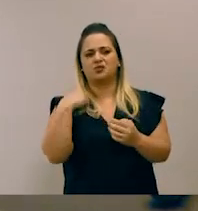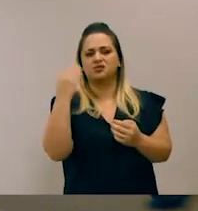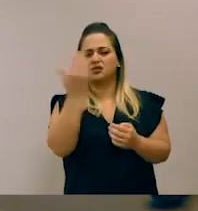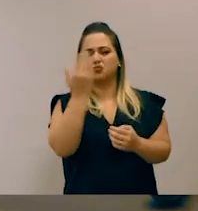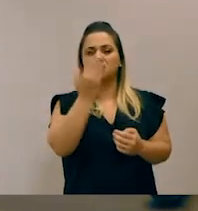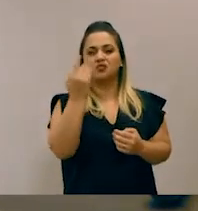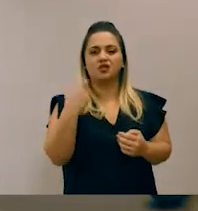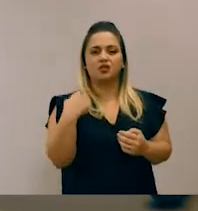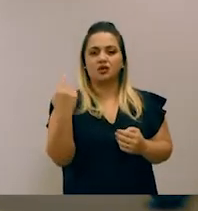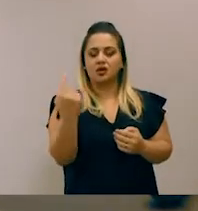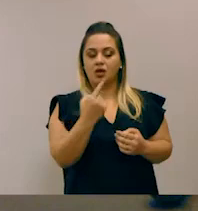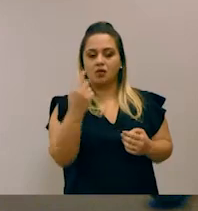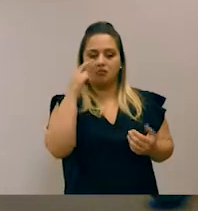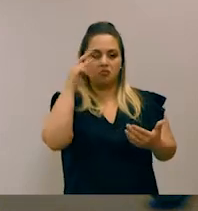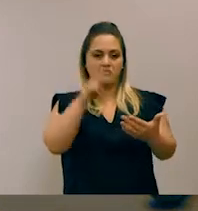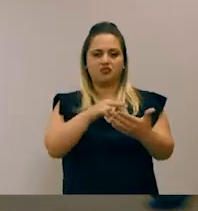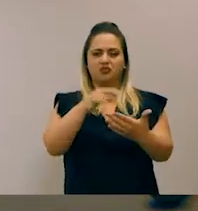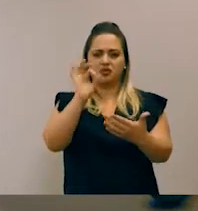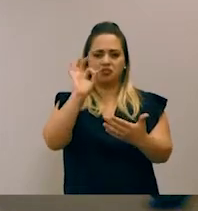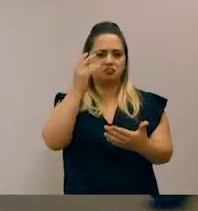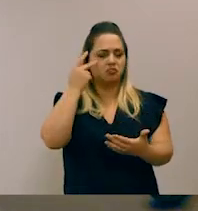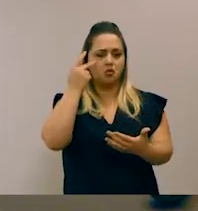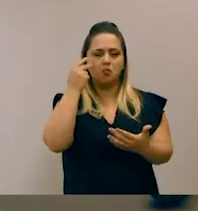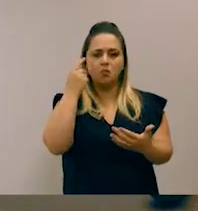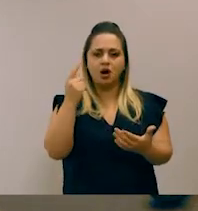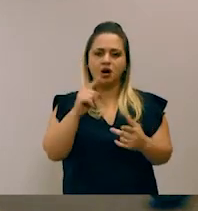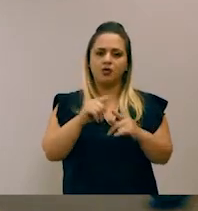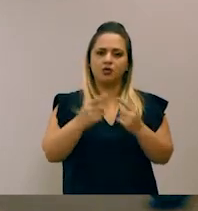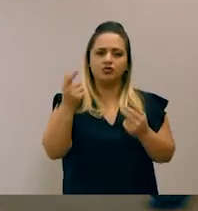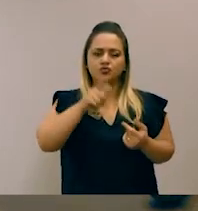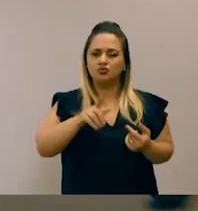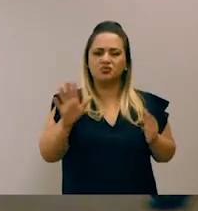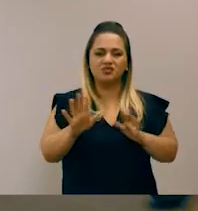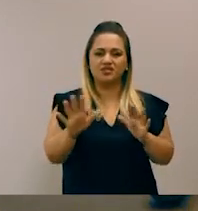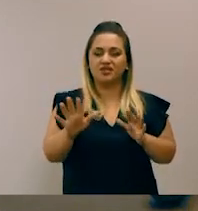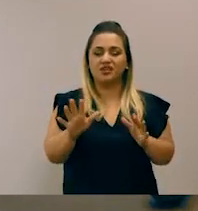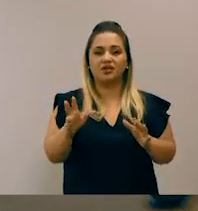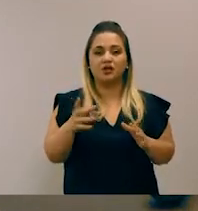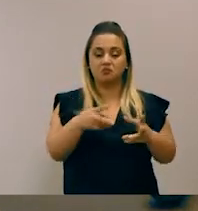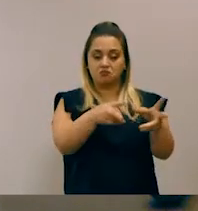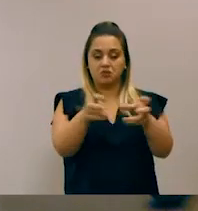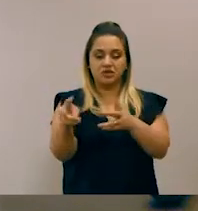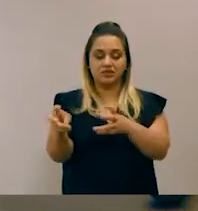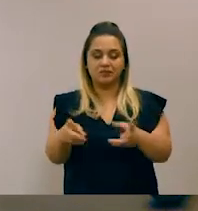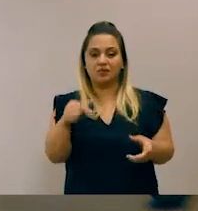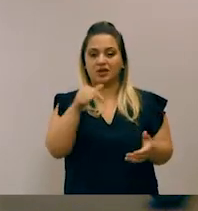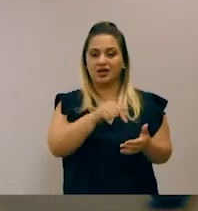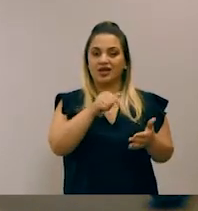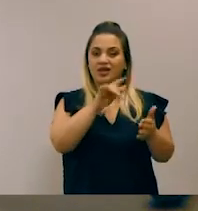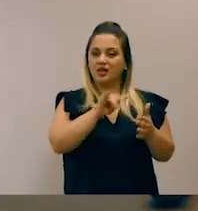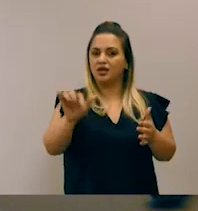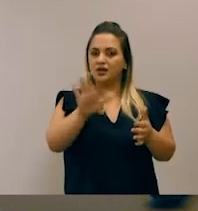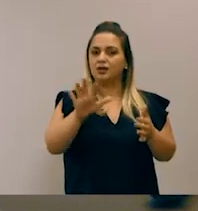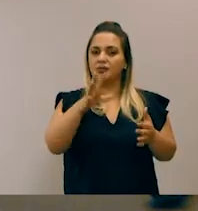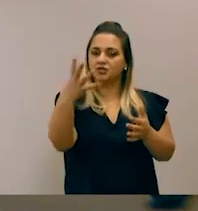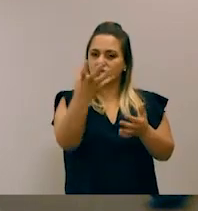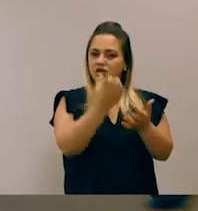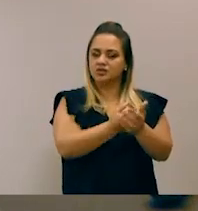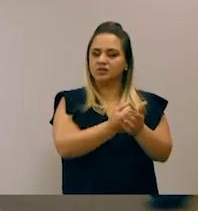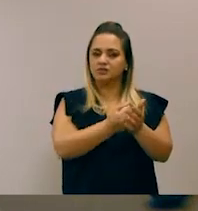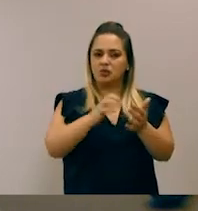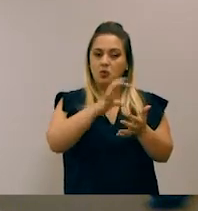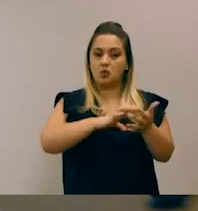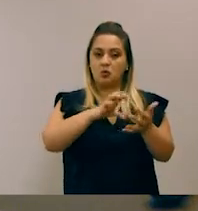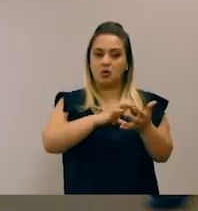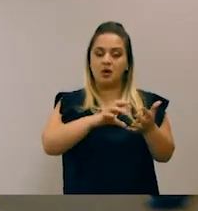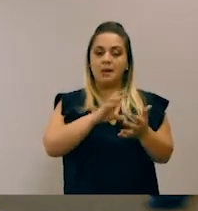was not perceptible for the naked eye, for the human eye. So we couldn't